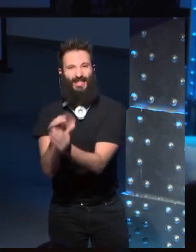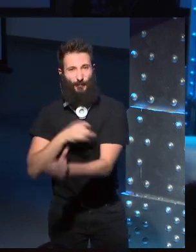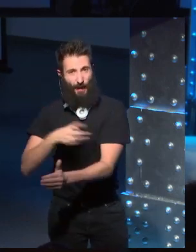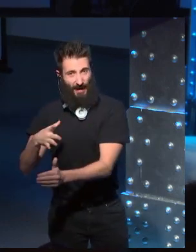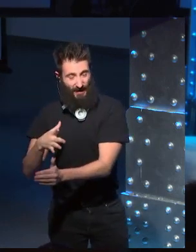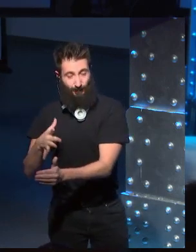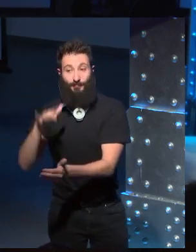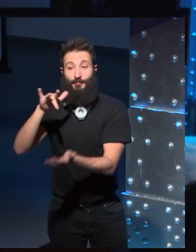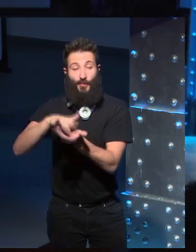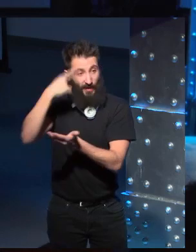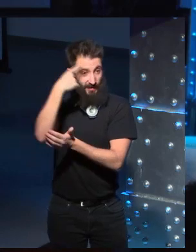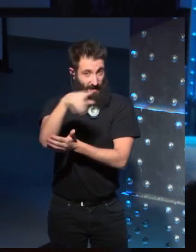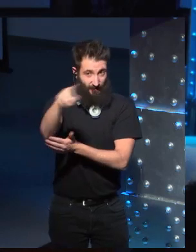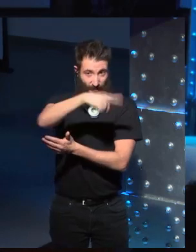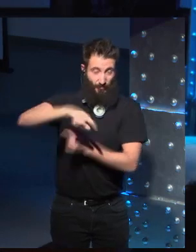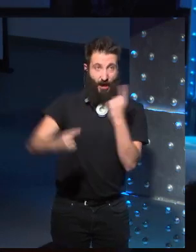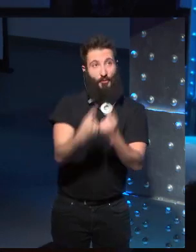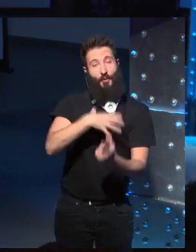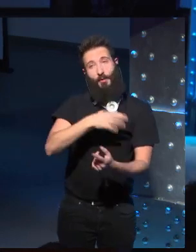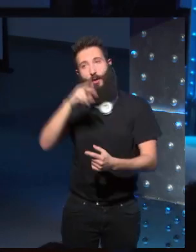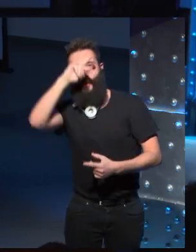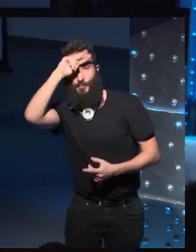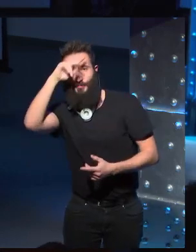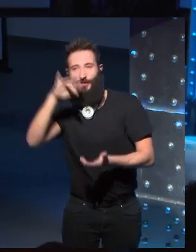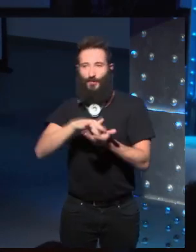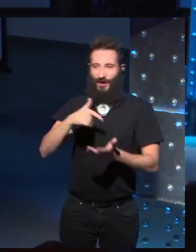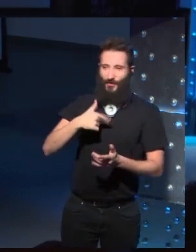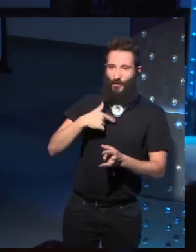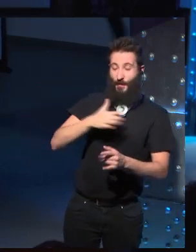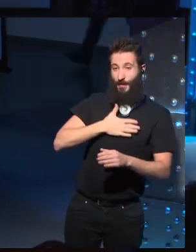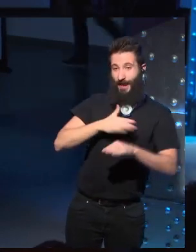may be scared about all this, I called my friends at